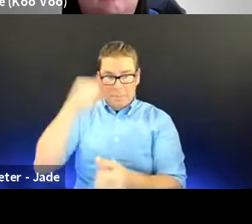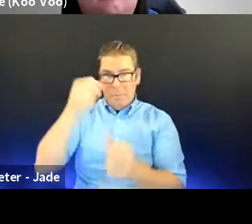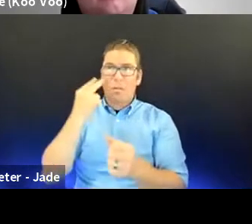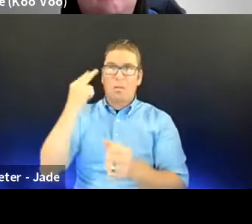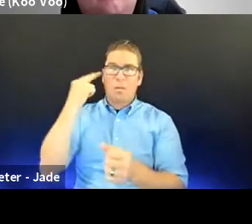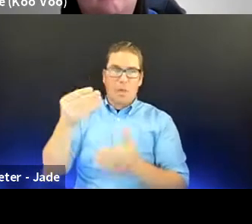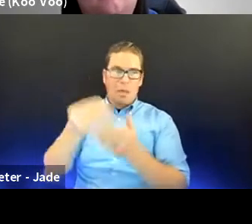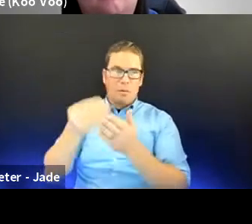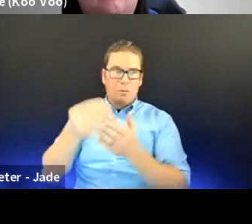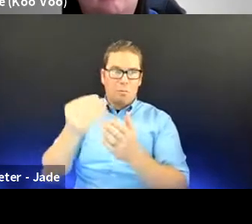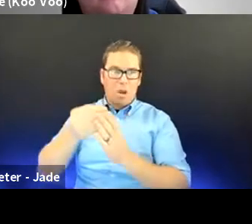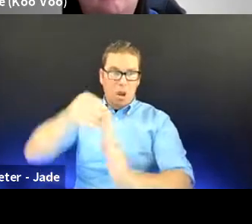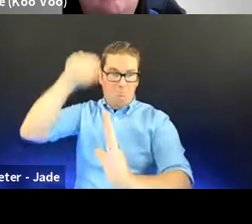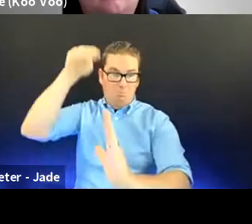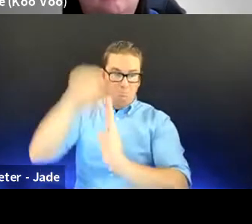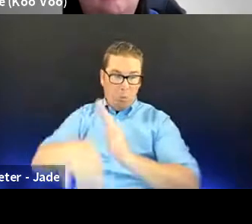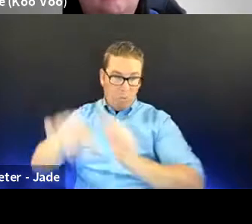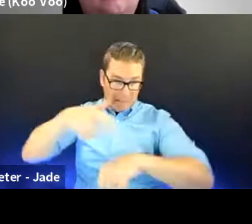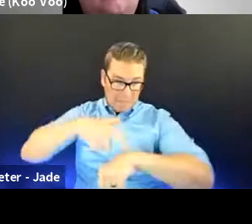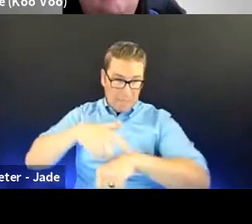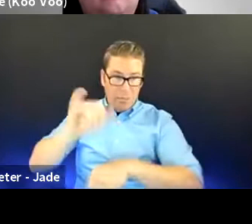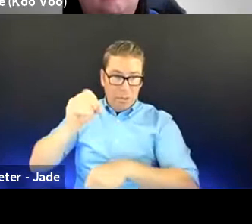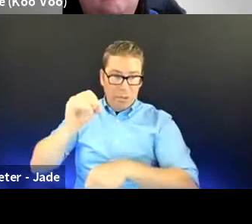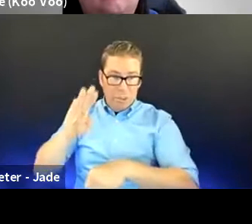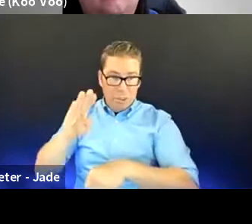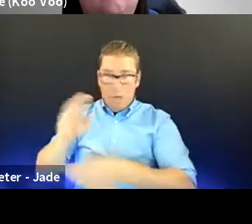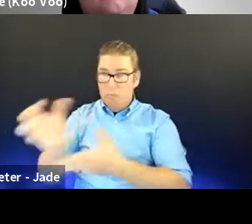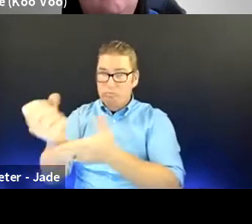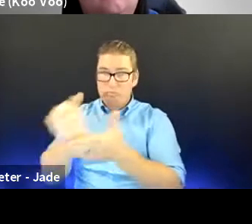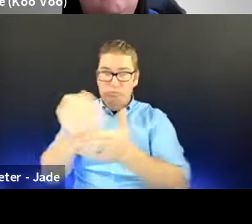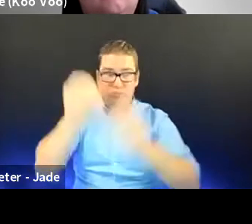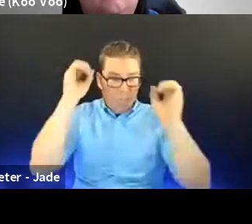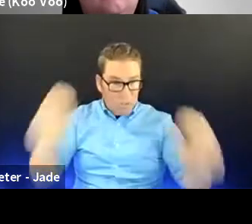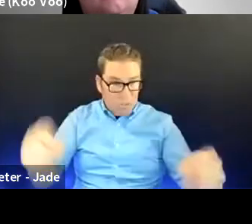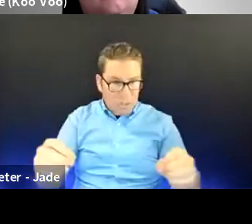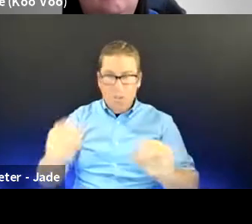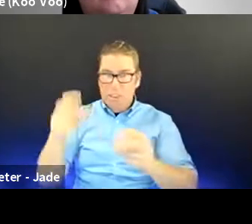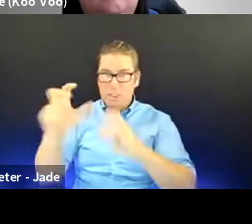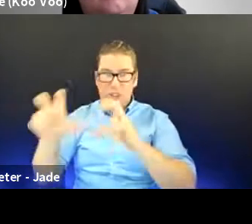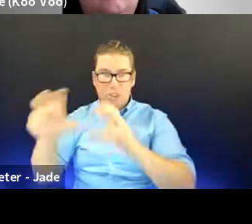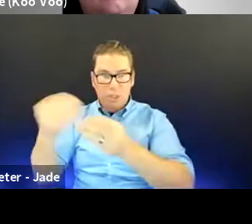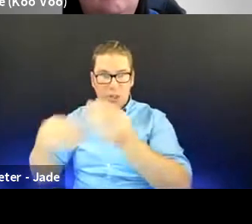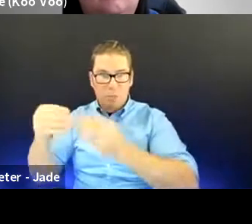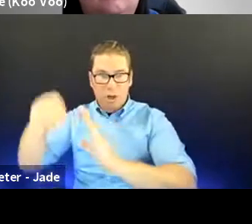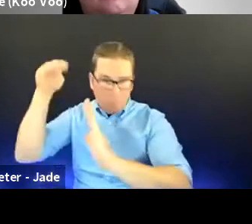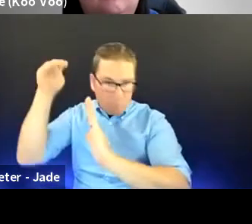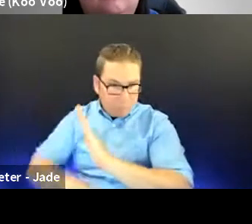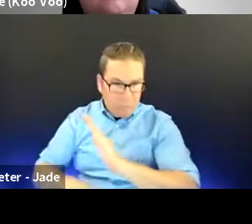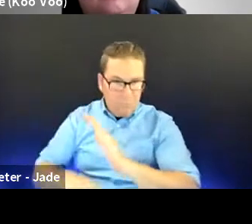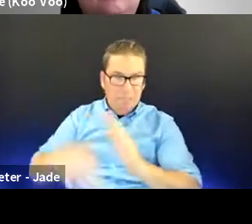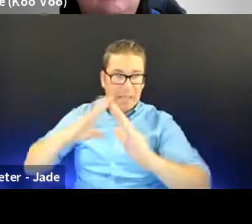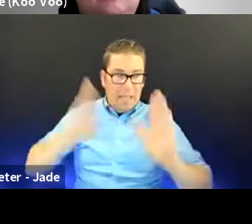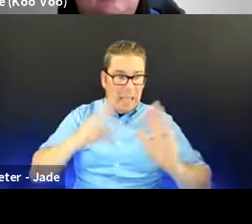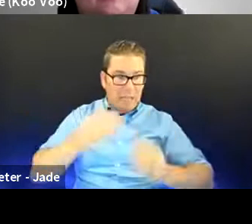opportunities was close to none. The housing market crashed, the stock market crashed, it was rough. And I ended